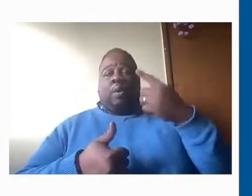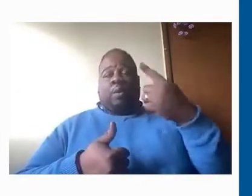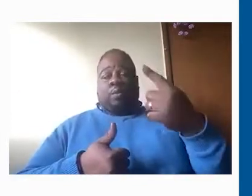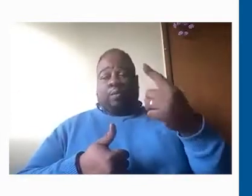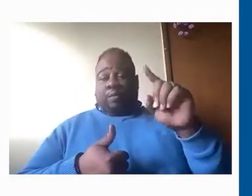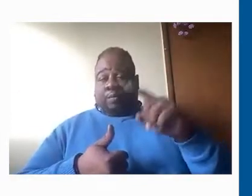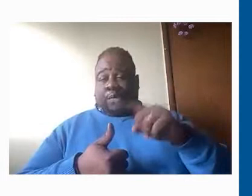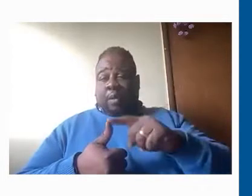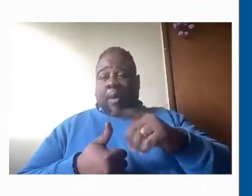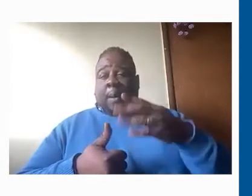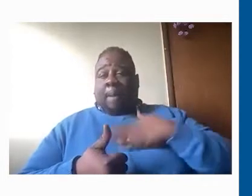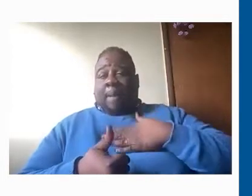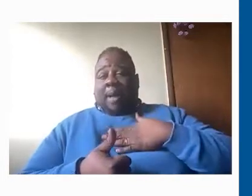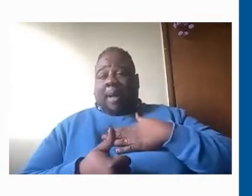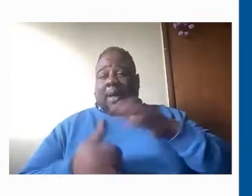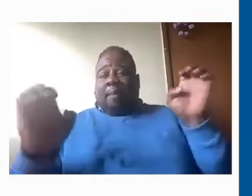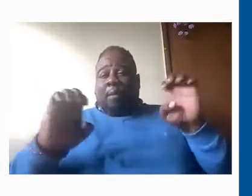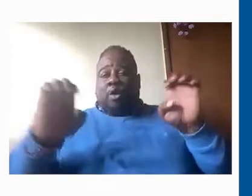our website,